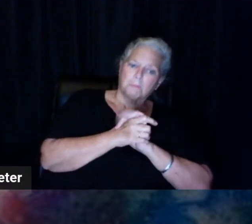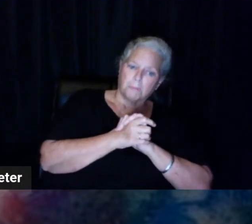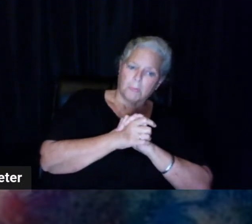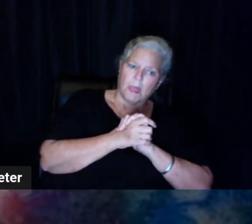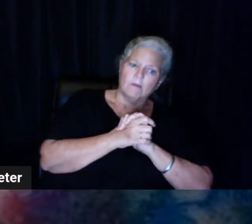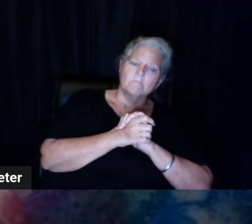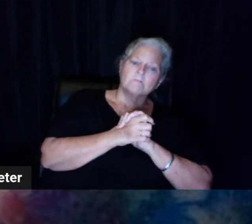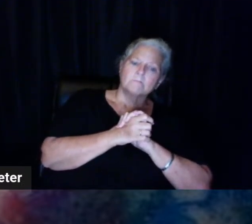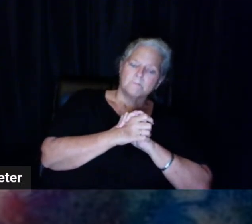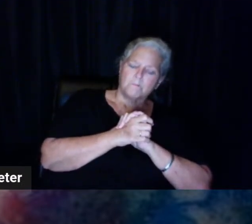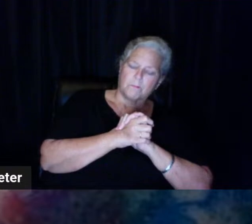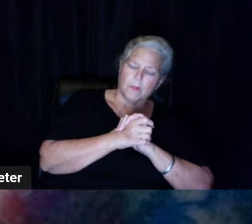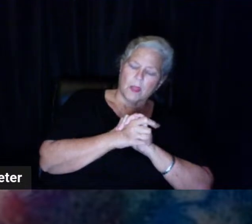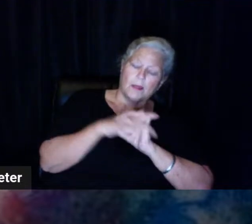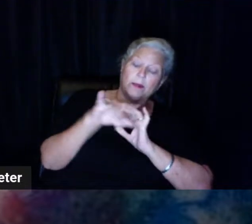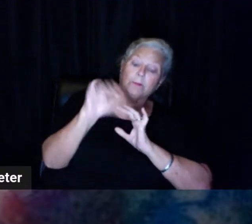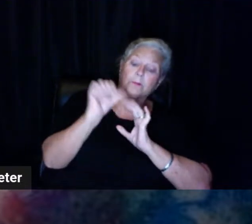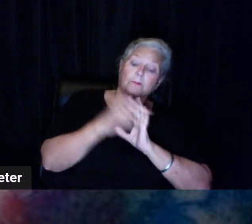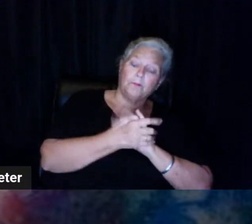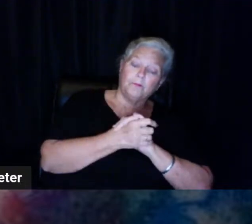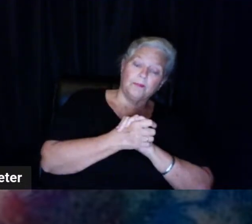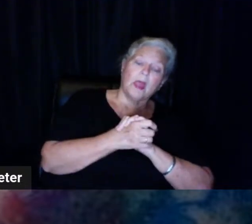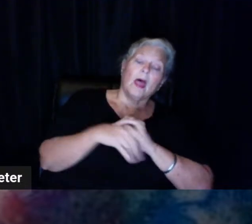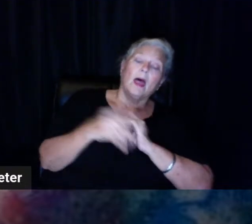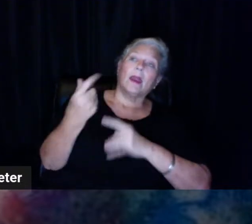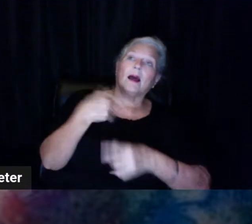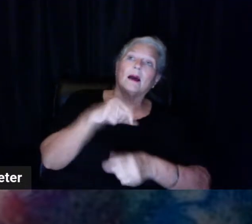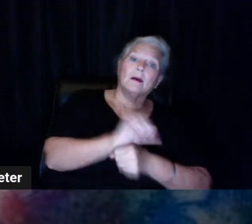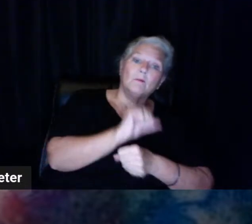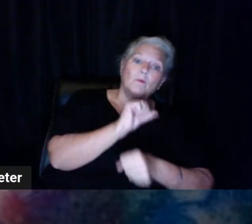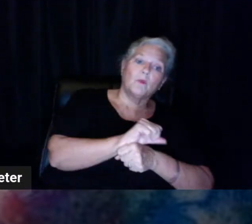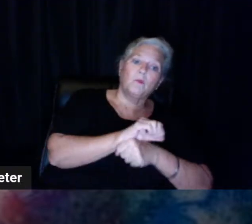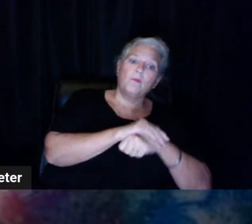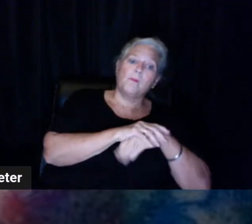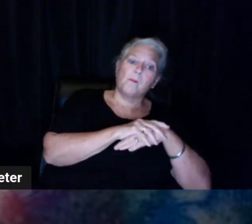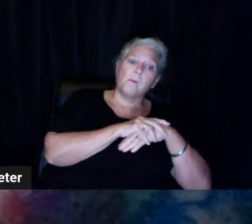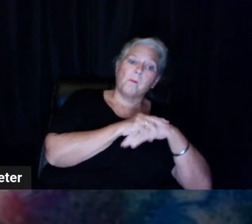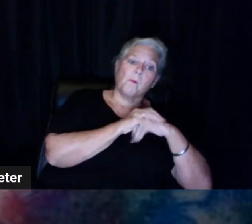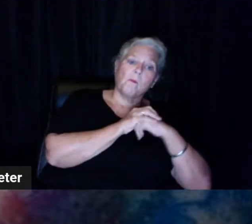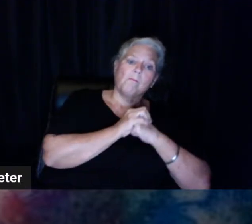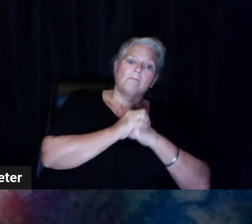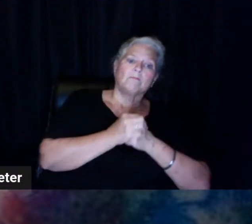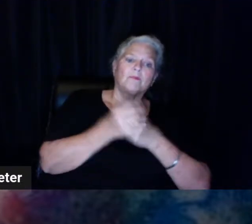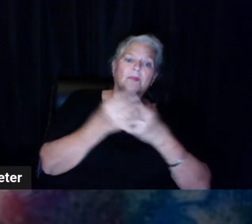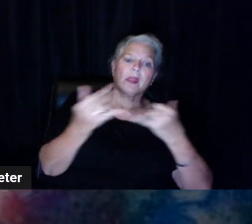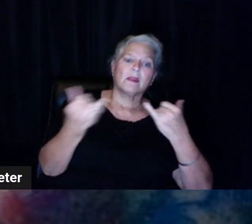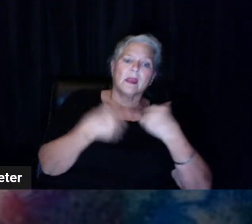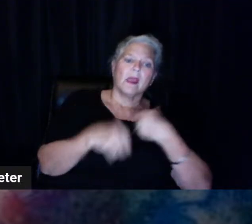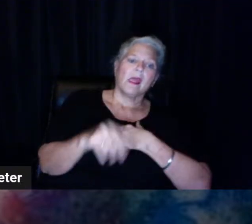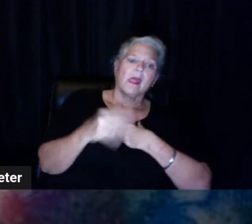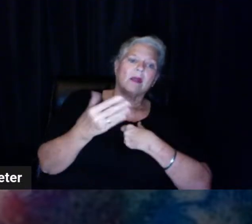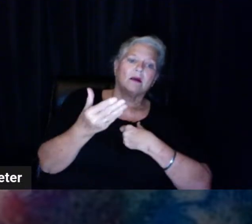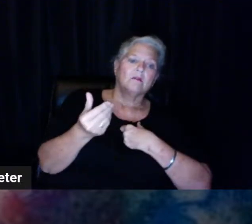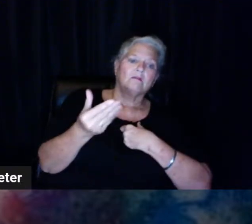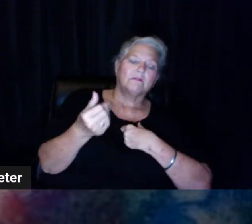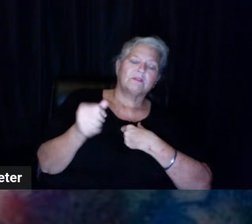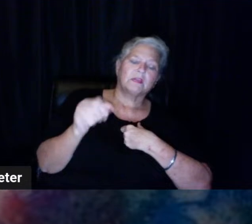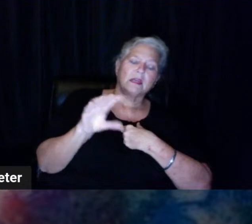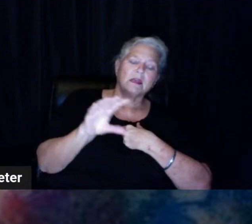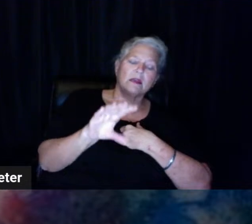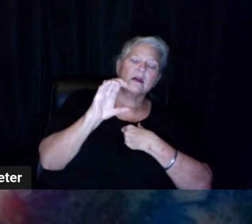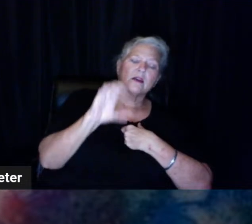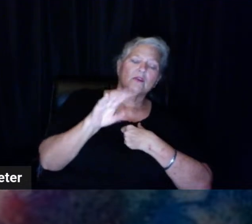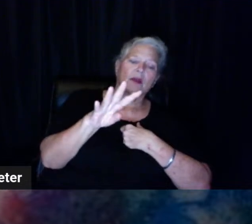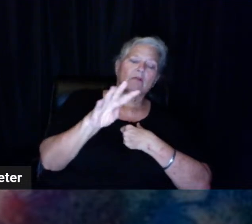we're going to keep pushing towards that. Yep. Okay, we are sitting at 1,540 subscribers. We are